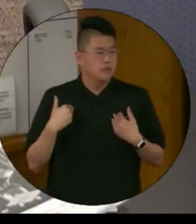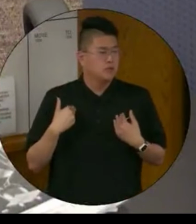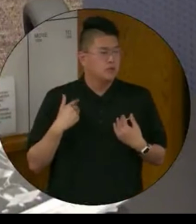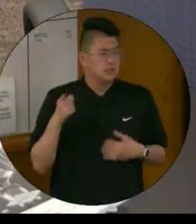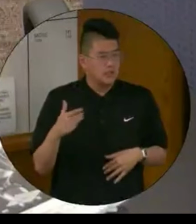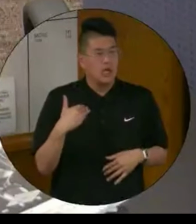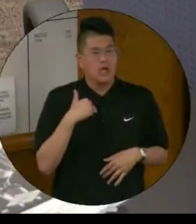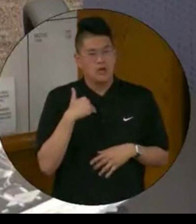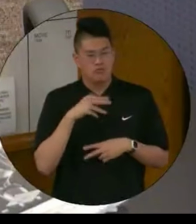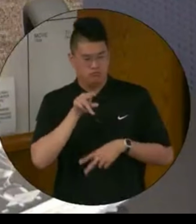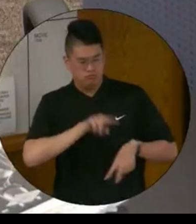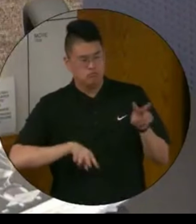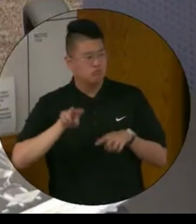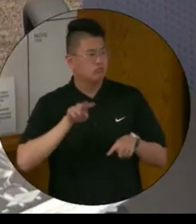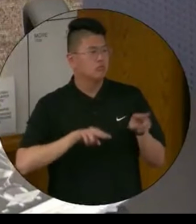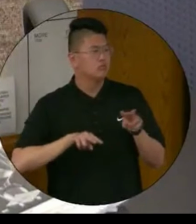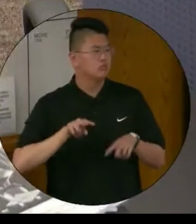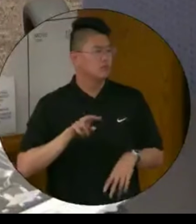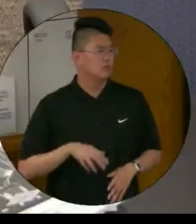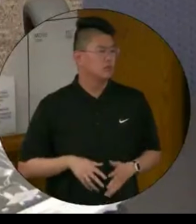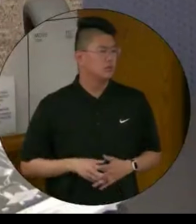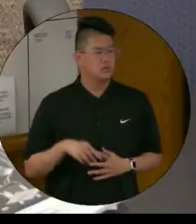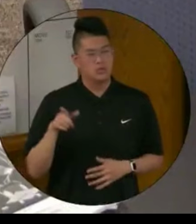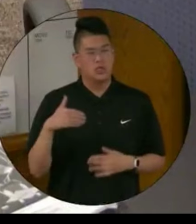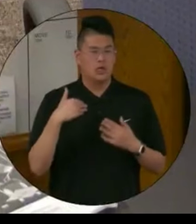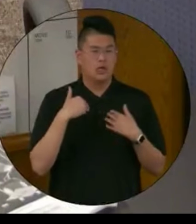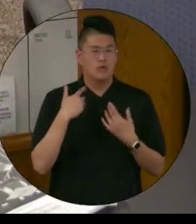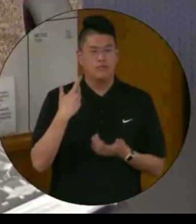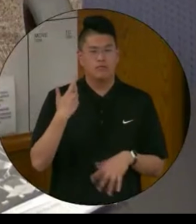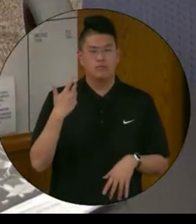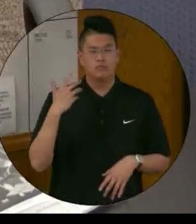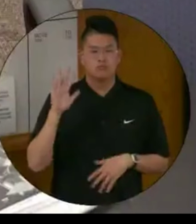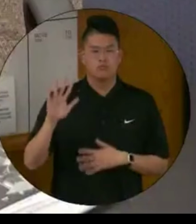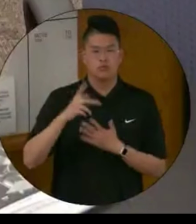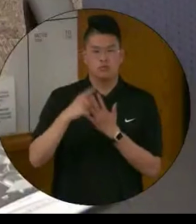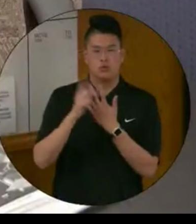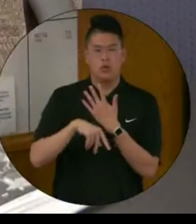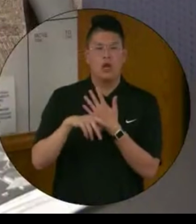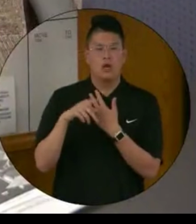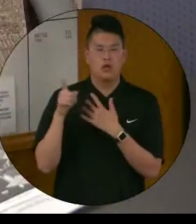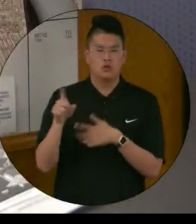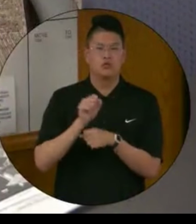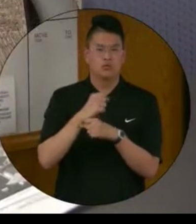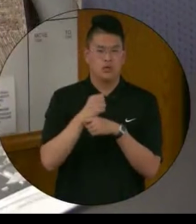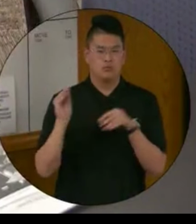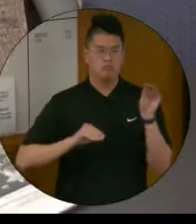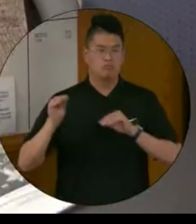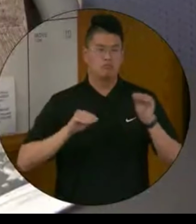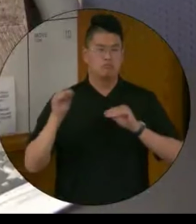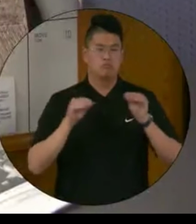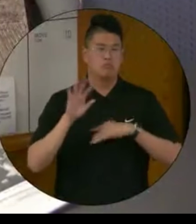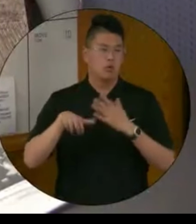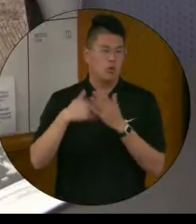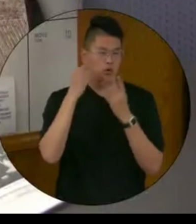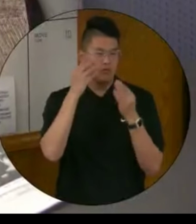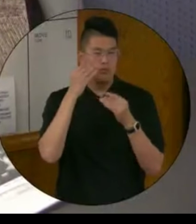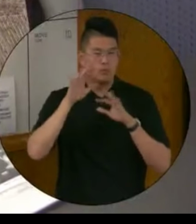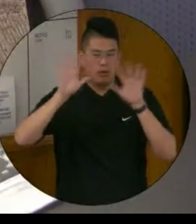analytics that create the algorithm, I guess is the best way to look at it, that creates that. And so they've used all this data